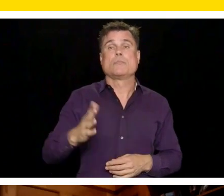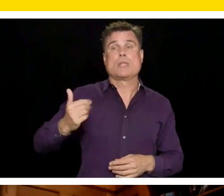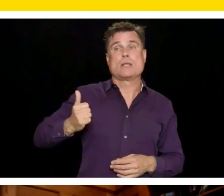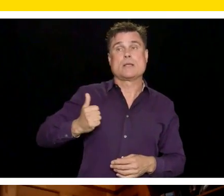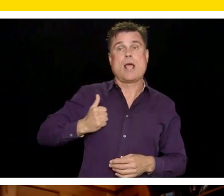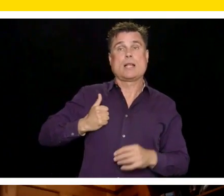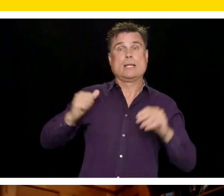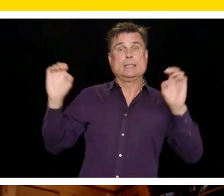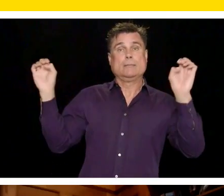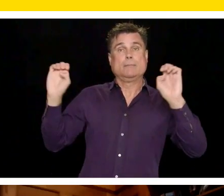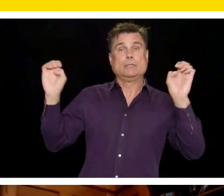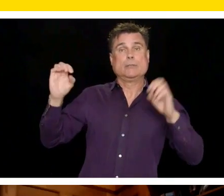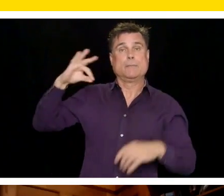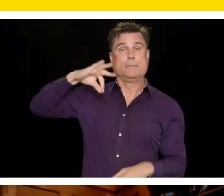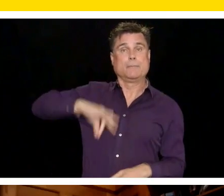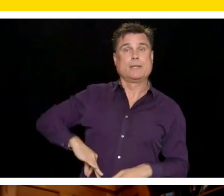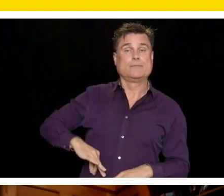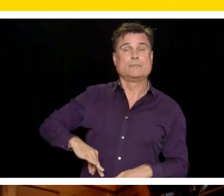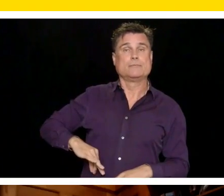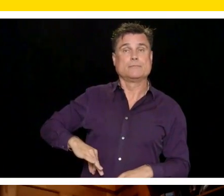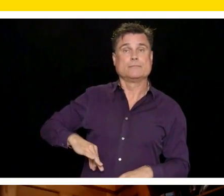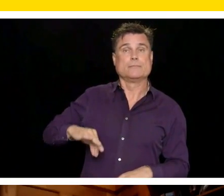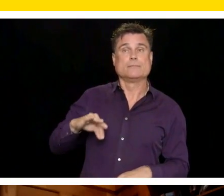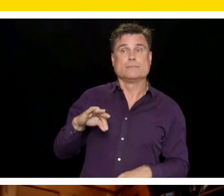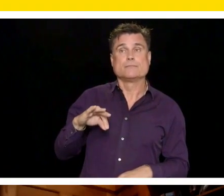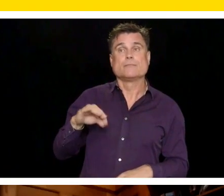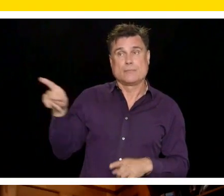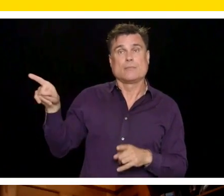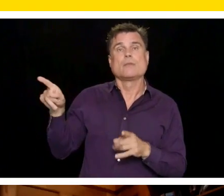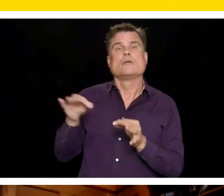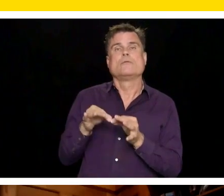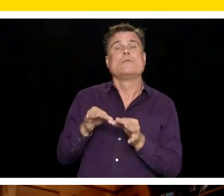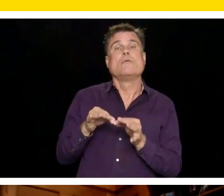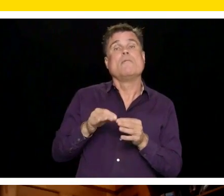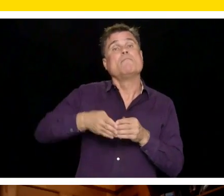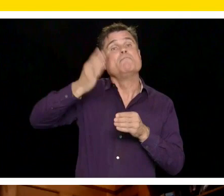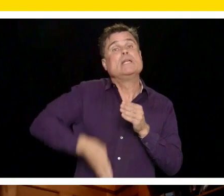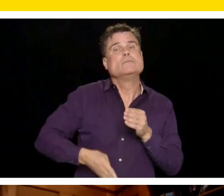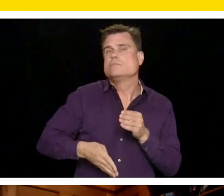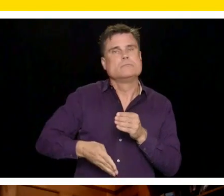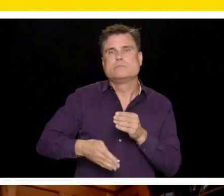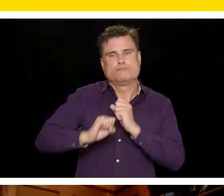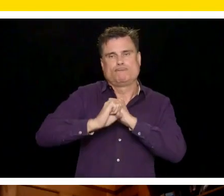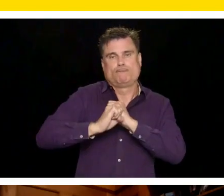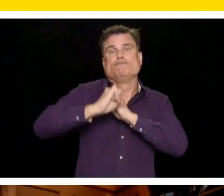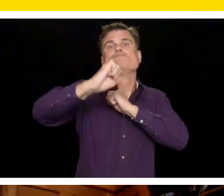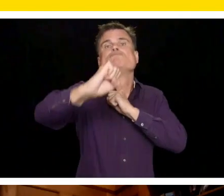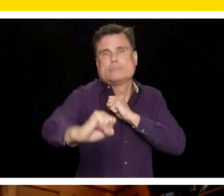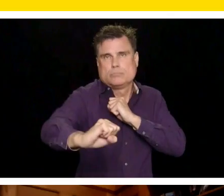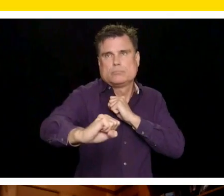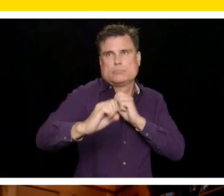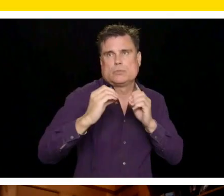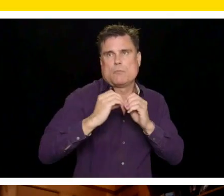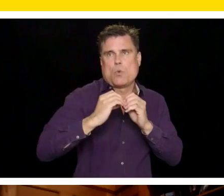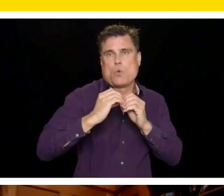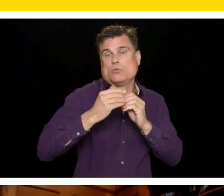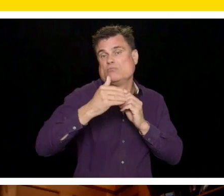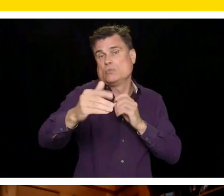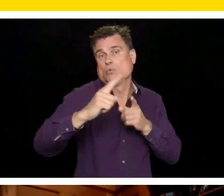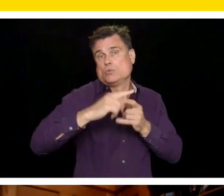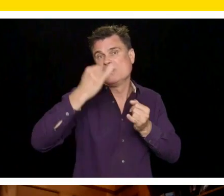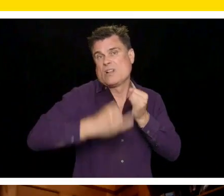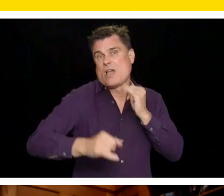the busy summer months. And, well, not as busy as we'd like them to be, I obviously acknowledge, but busier